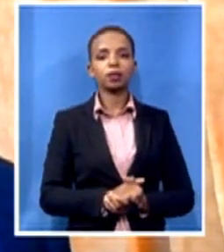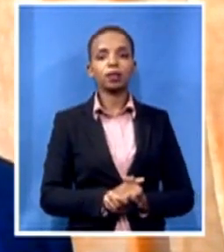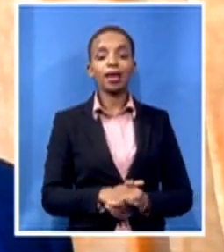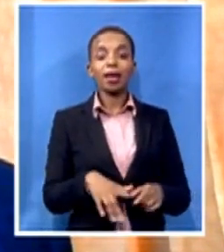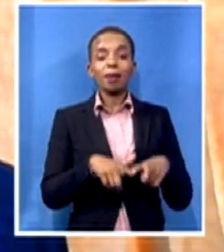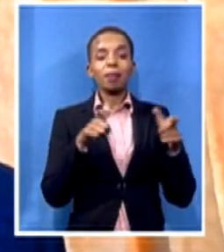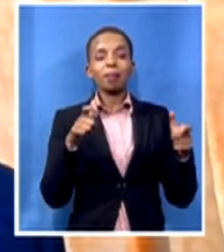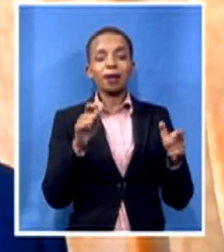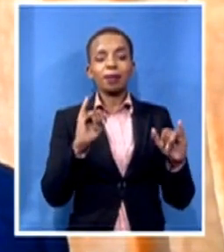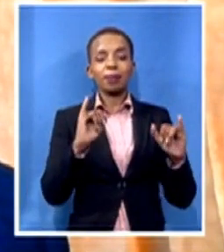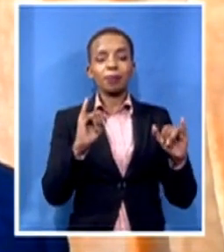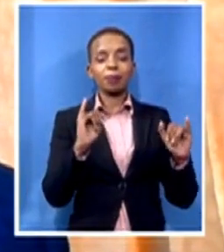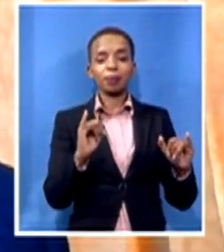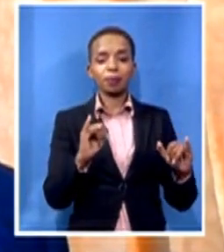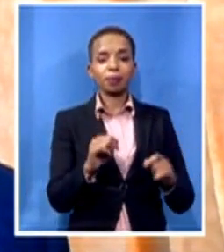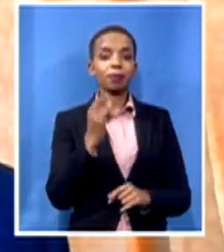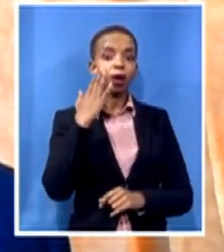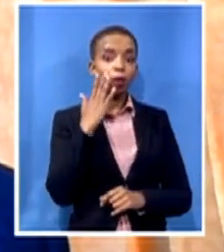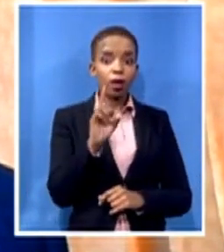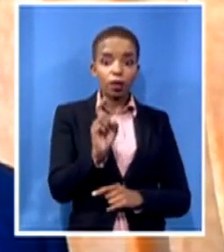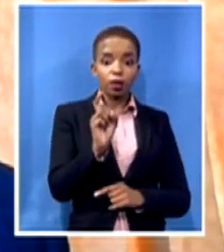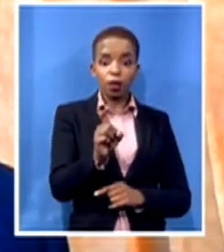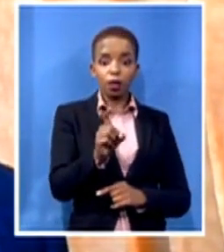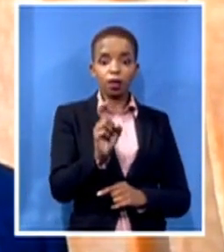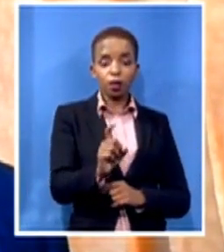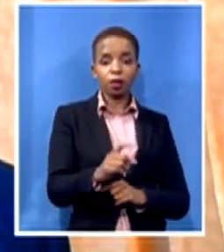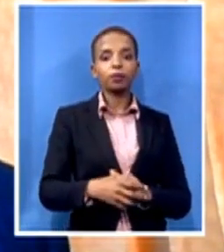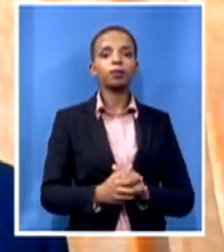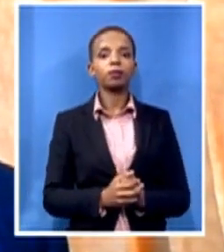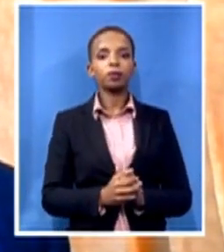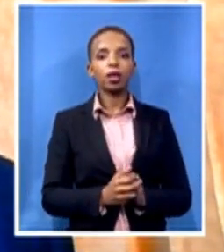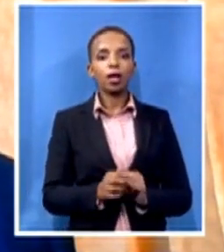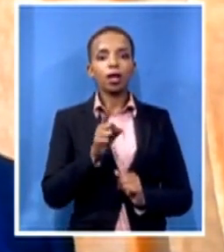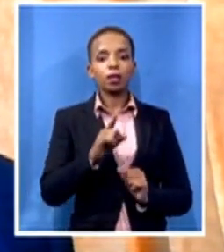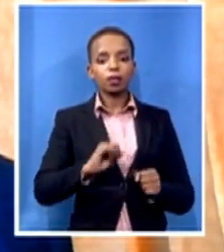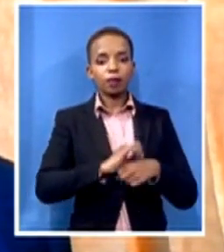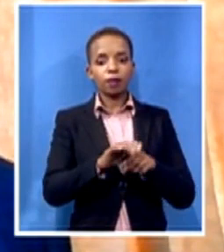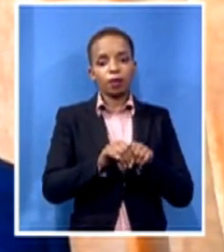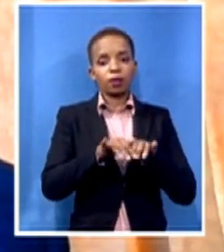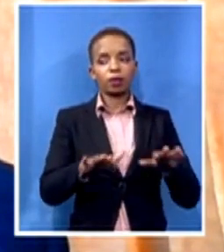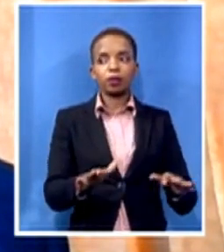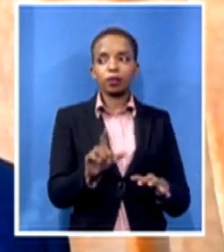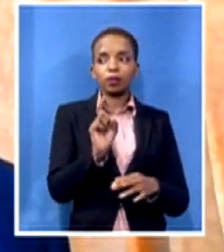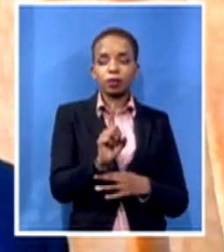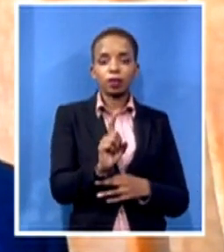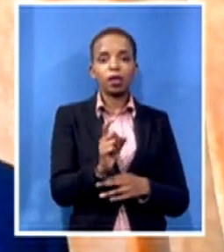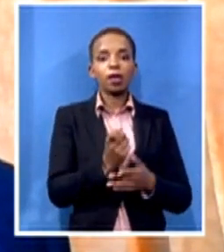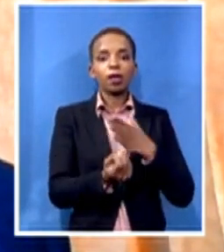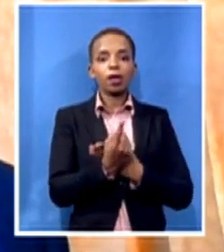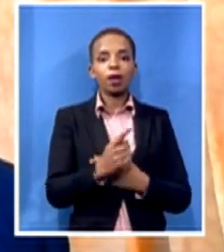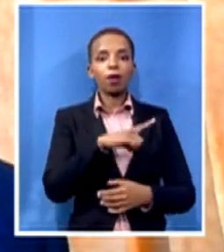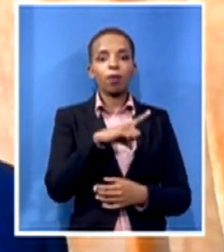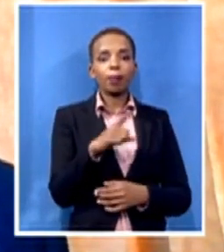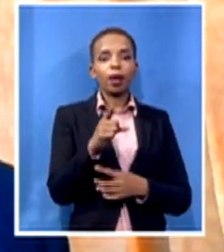when this variation in the genetic makeup it becomes so significant because